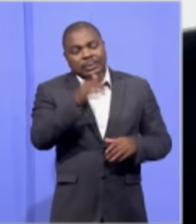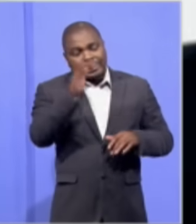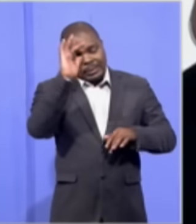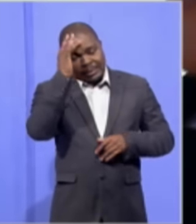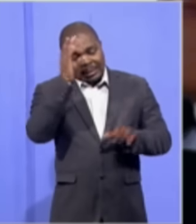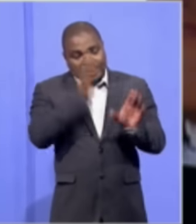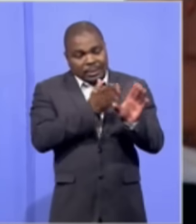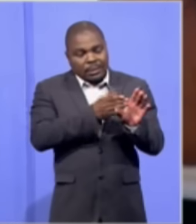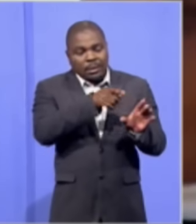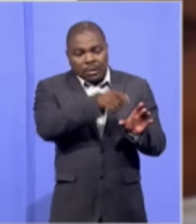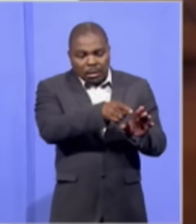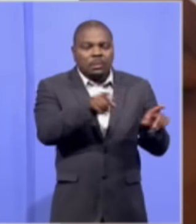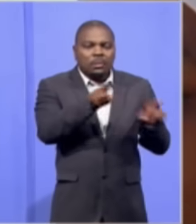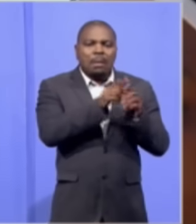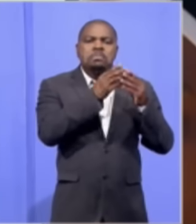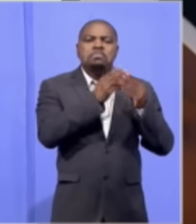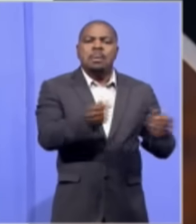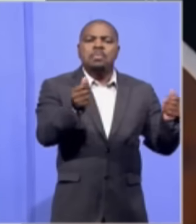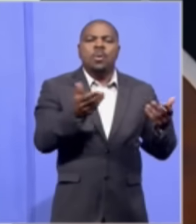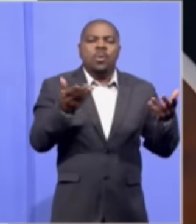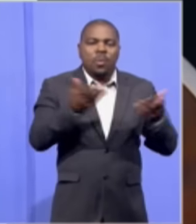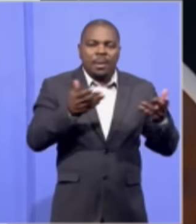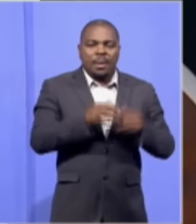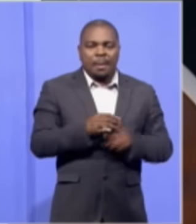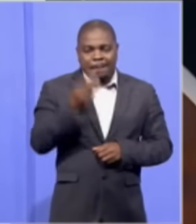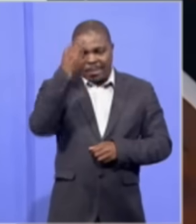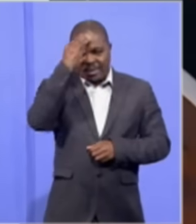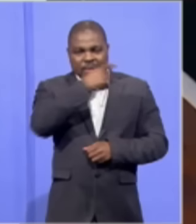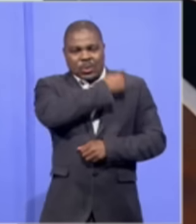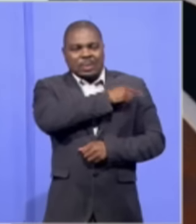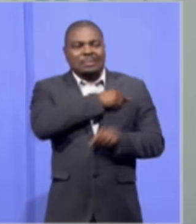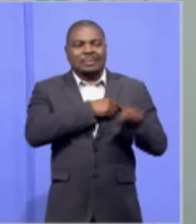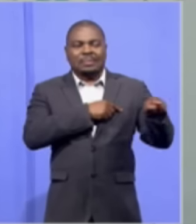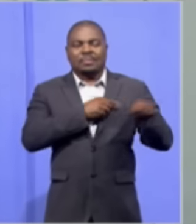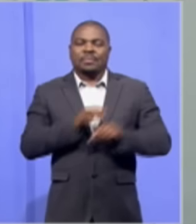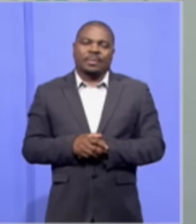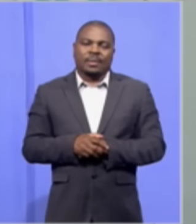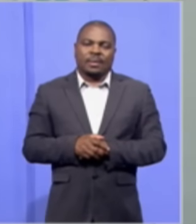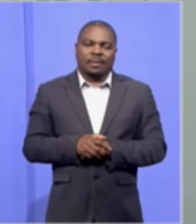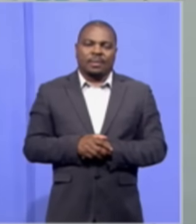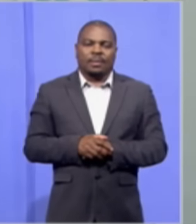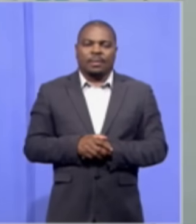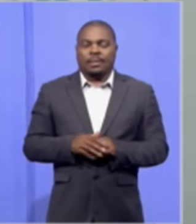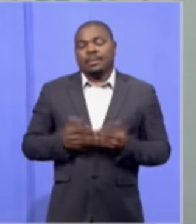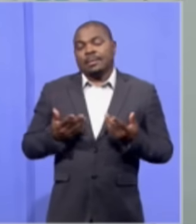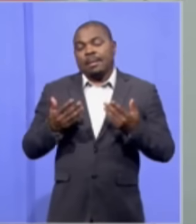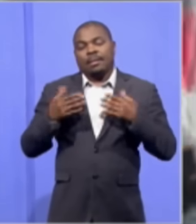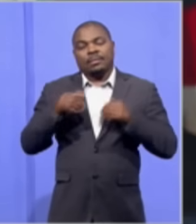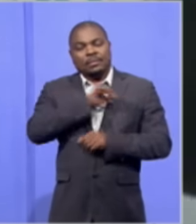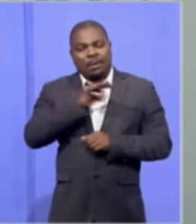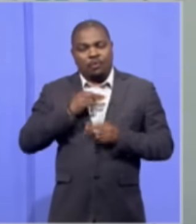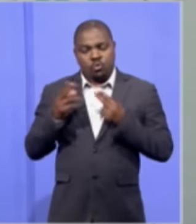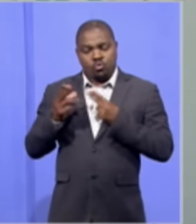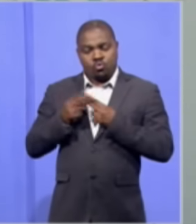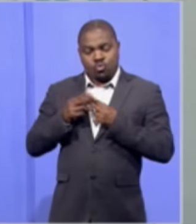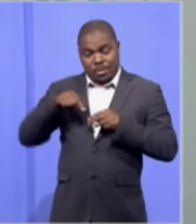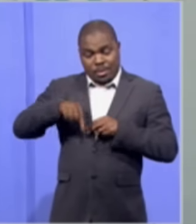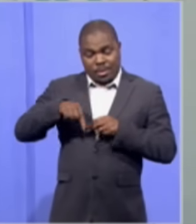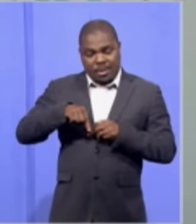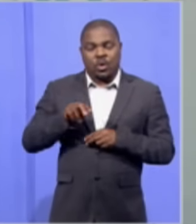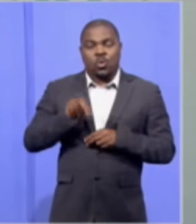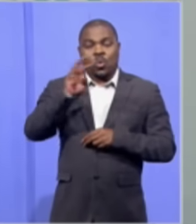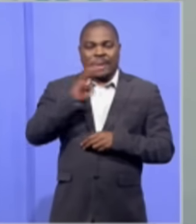a tlhaloganyo mo bookelong jwa profense jwa Mafikeng mekgatlo ya badiri mo profenseng ya re dipatlisiso tse